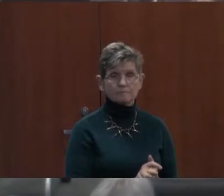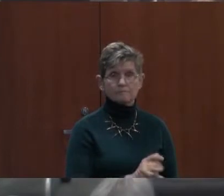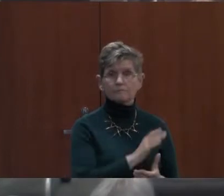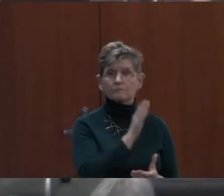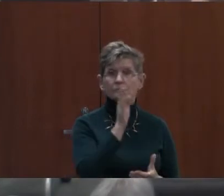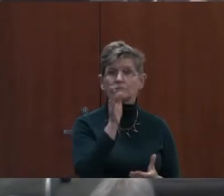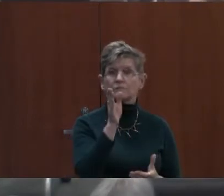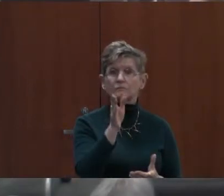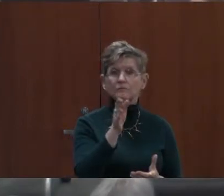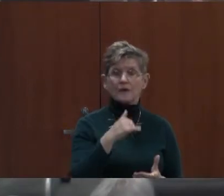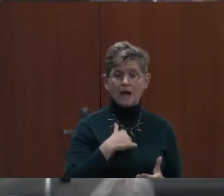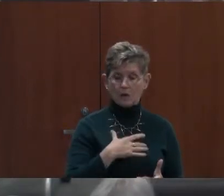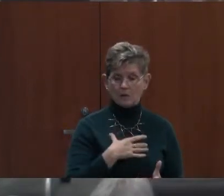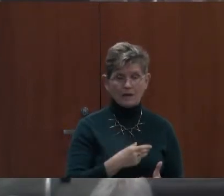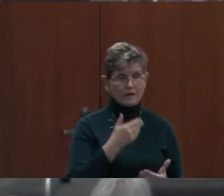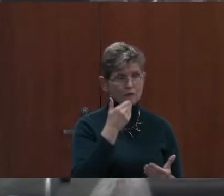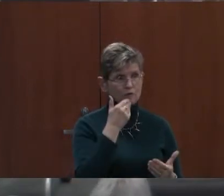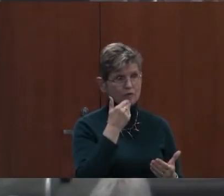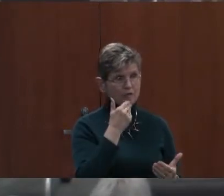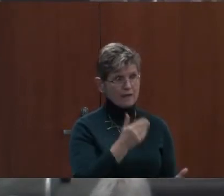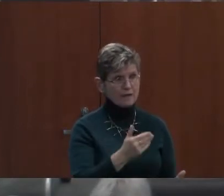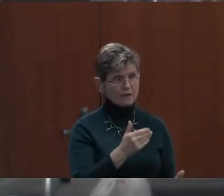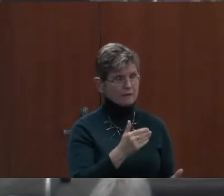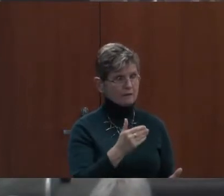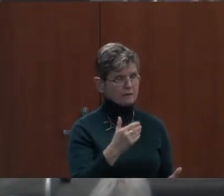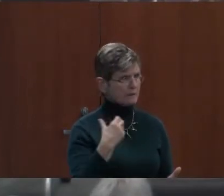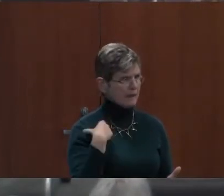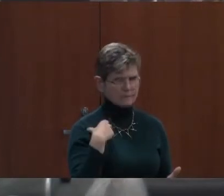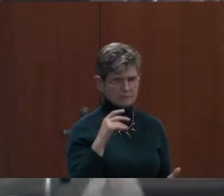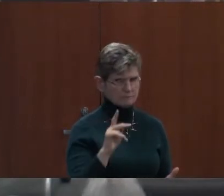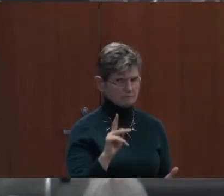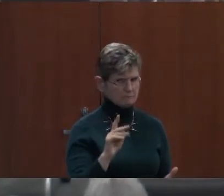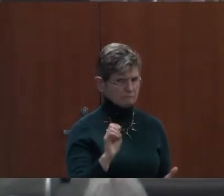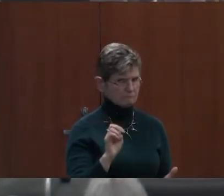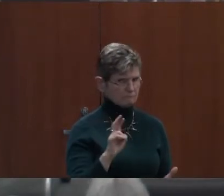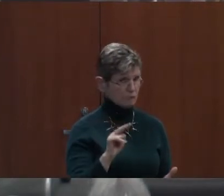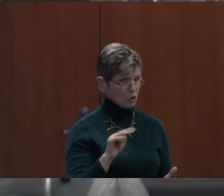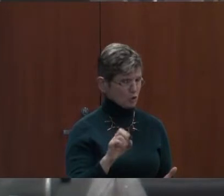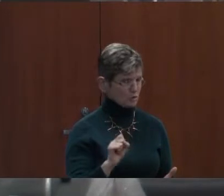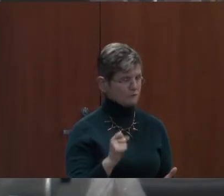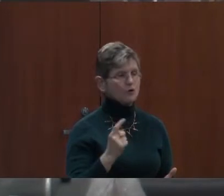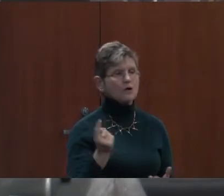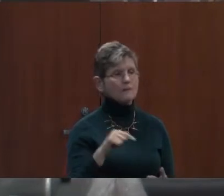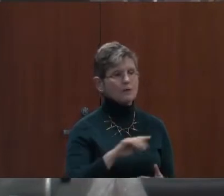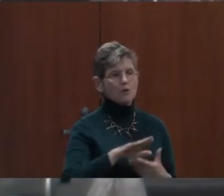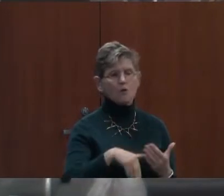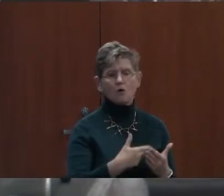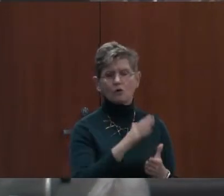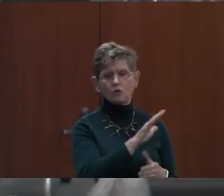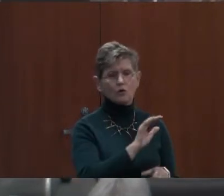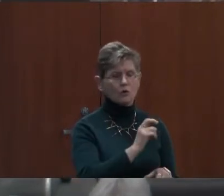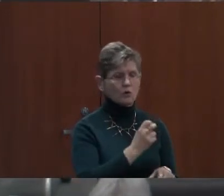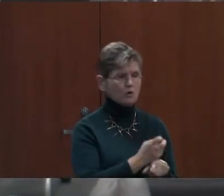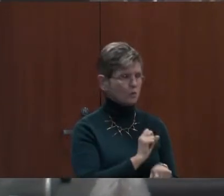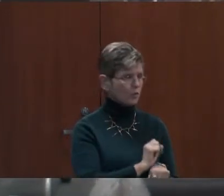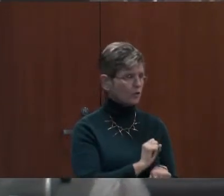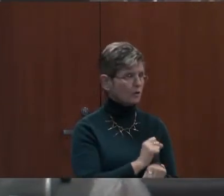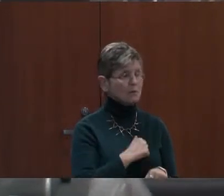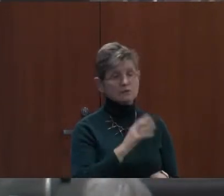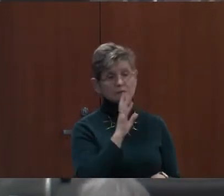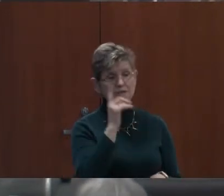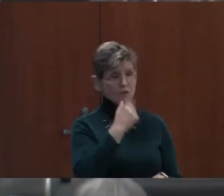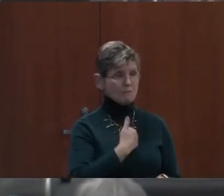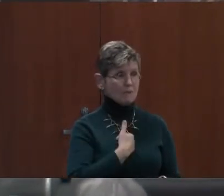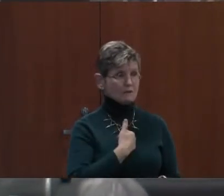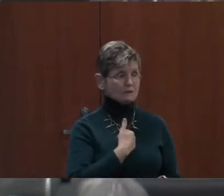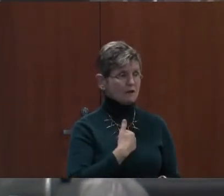I just want to thank Councilmember Kearns for coming and all the hard work you've done on this. I'll speak for myself.